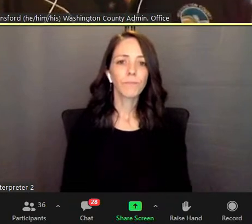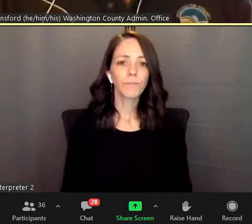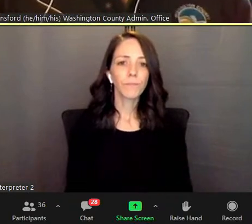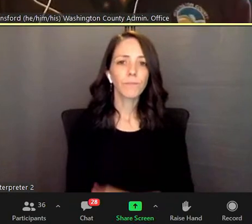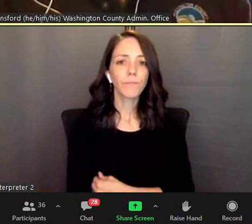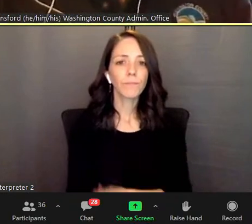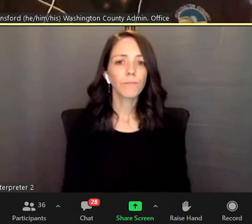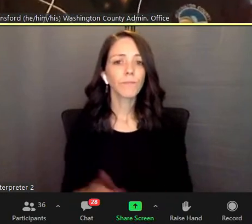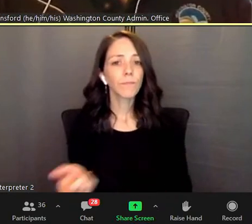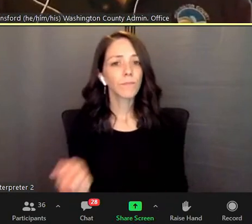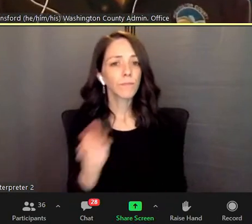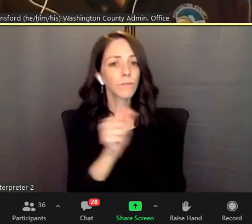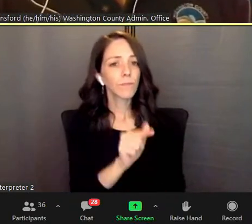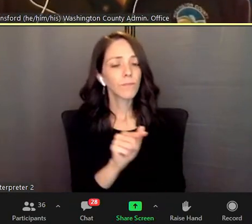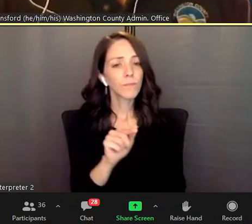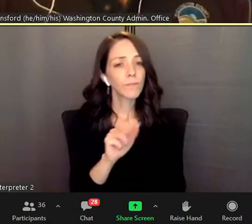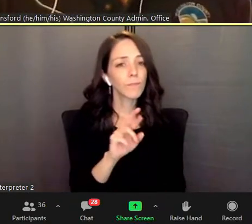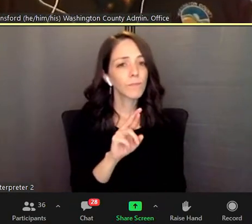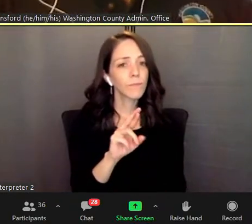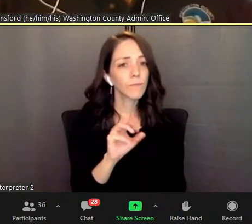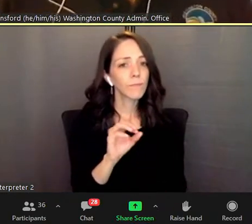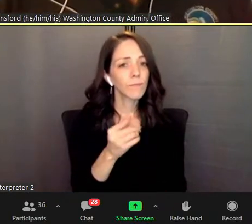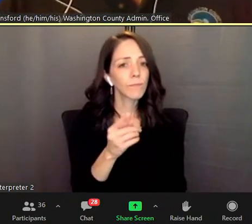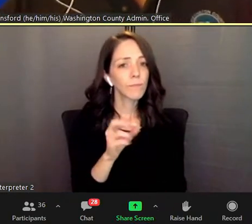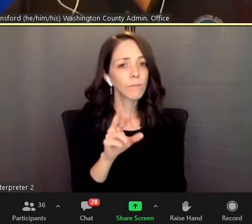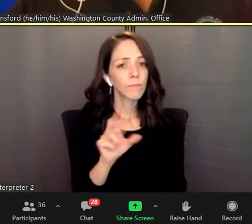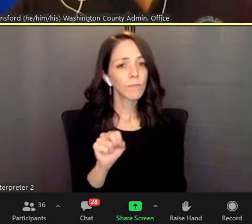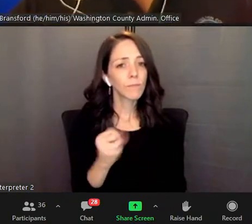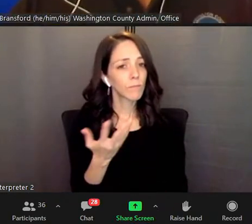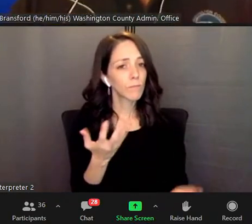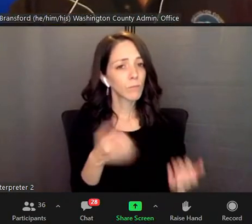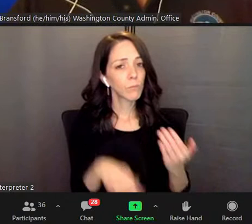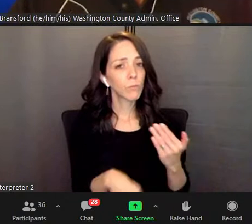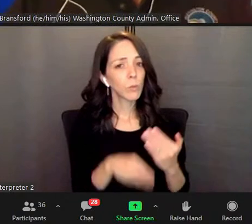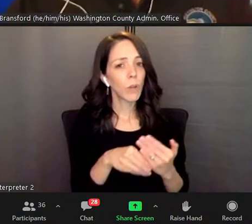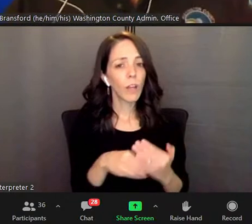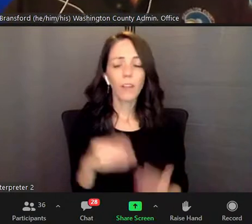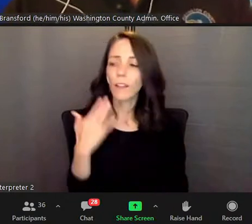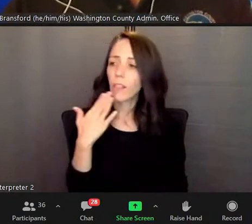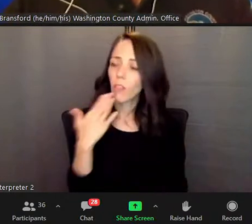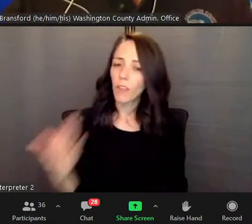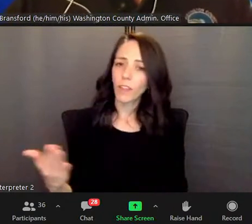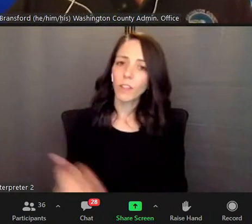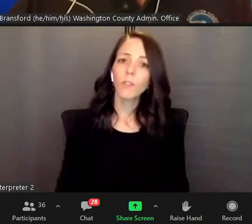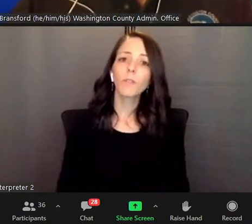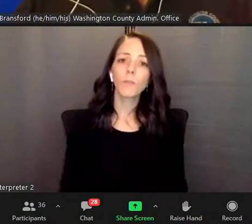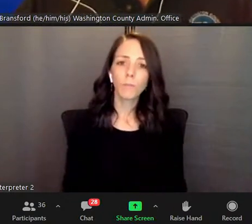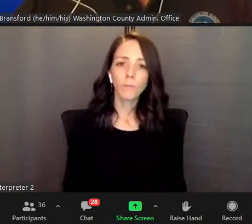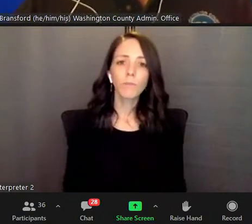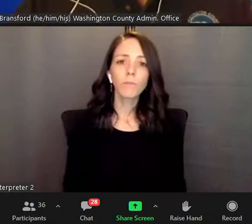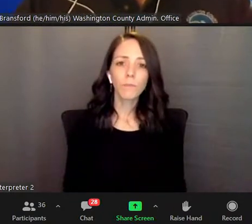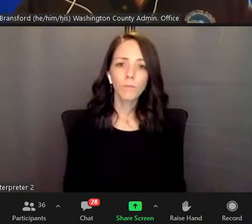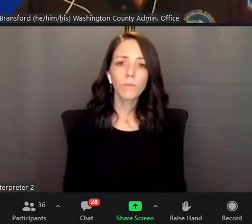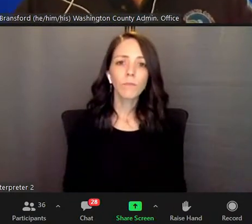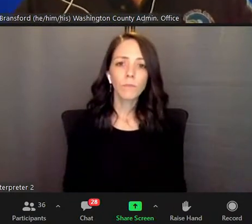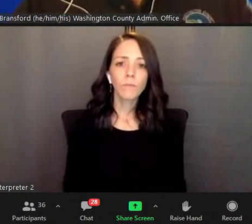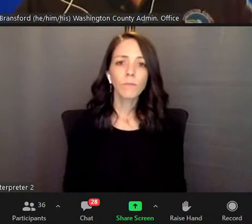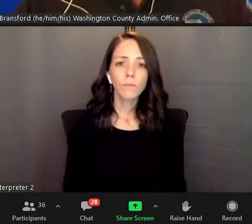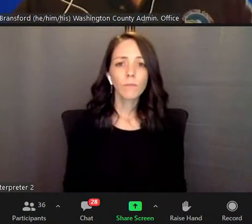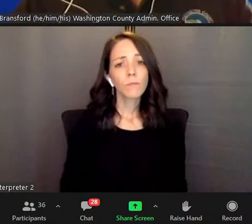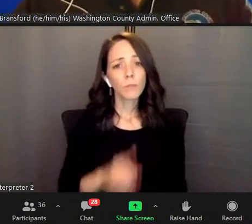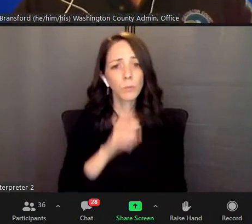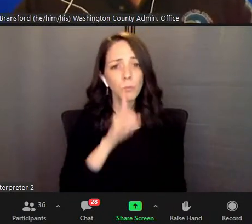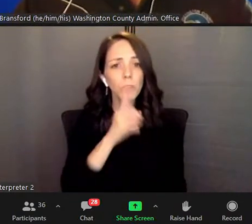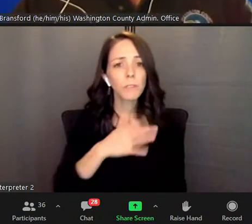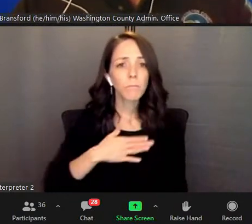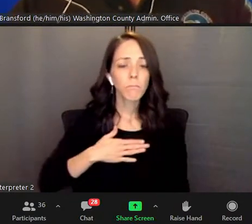Commissioner Rogers, did you want to address it as well? Well, thank you. I think our role really was to listen today and hear the thoughts